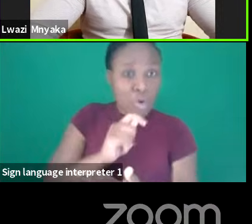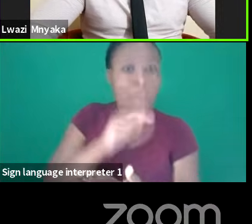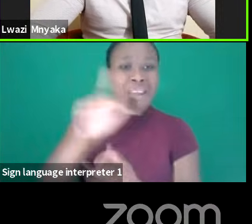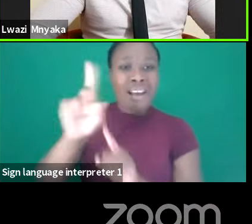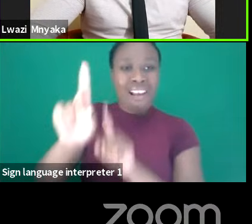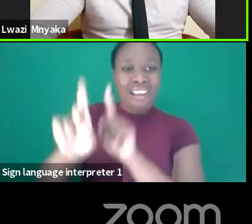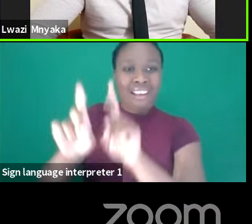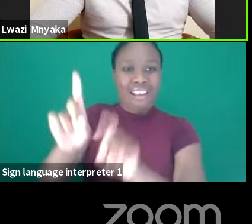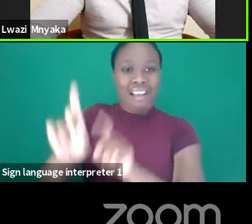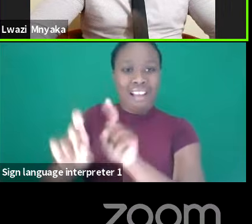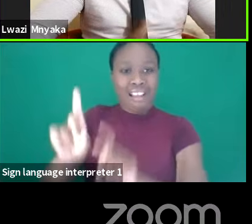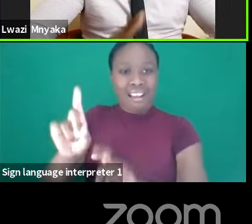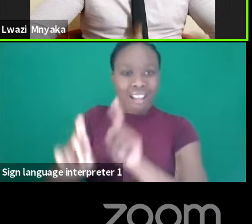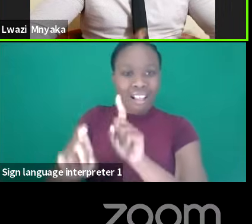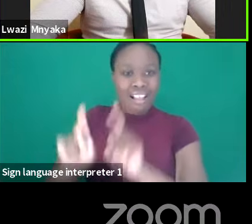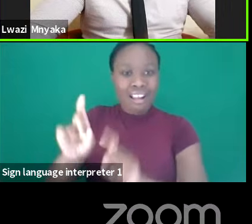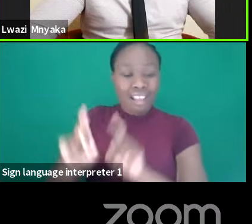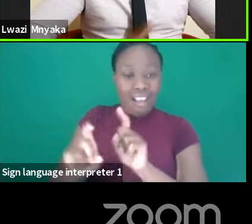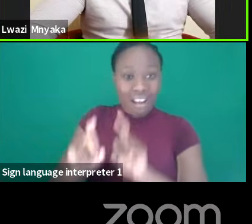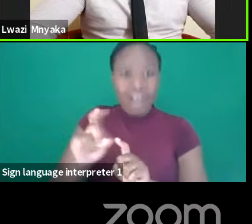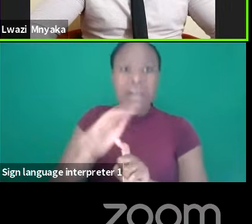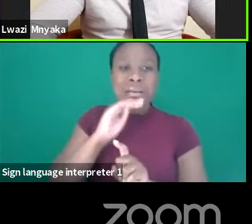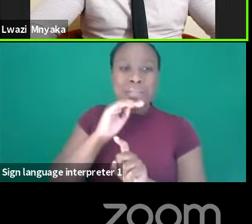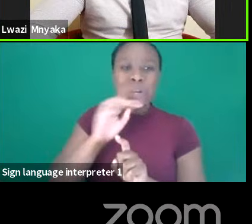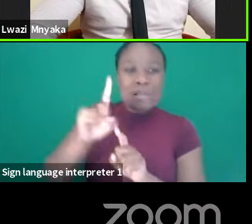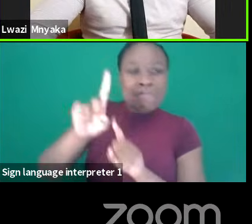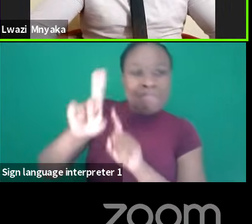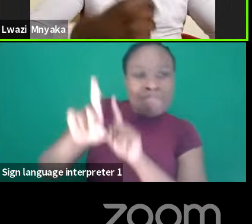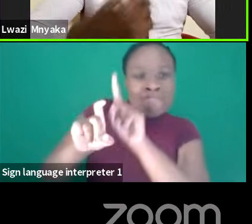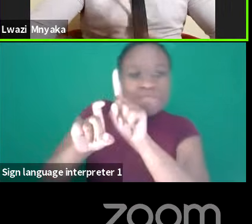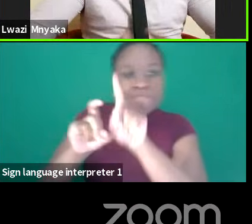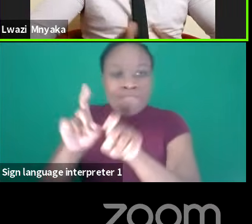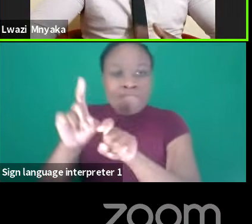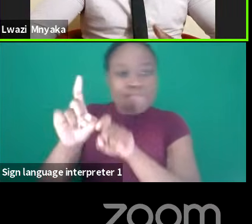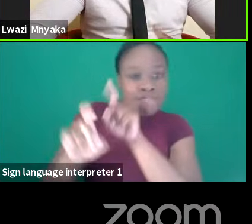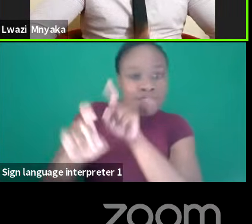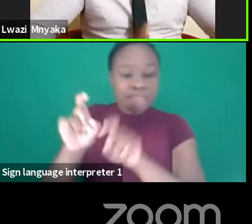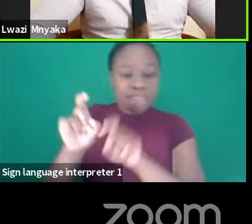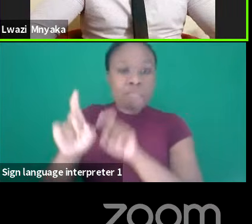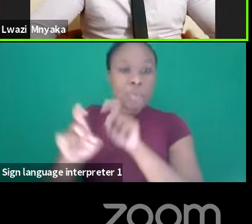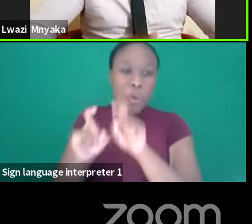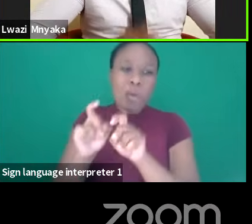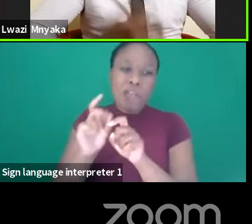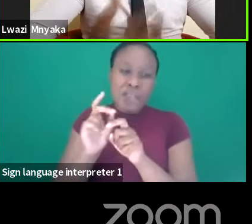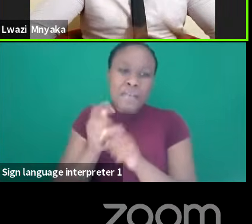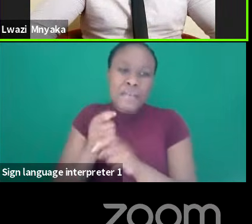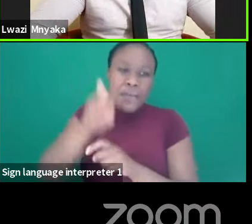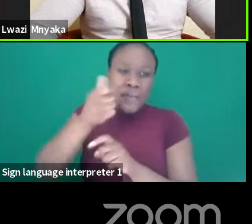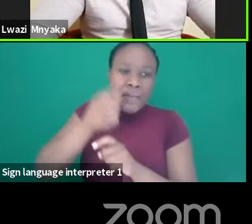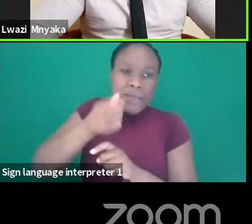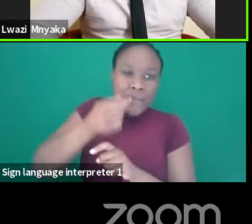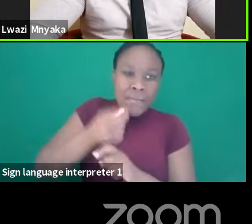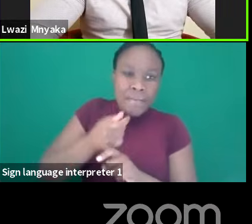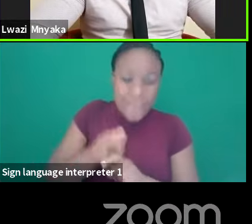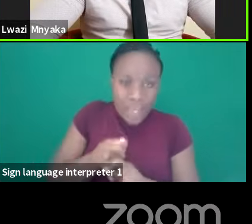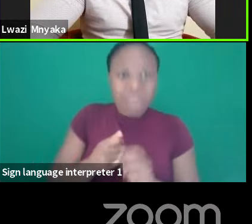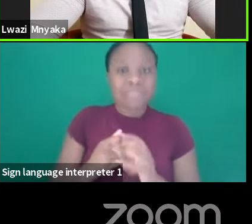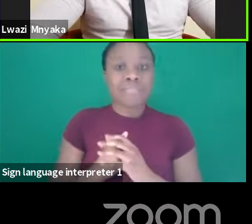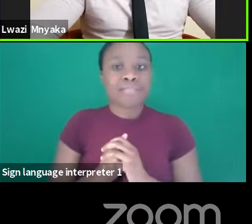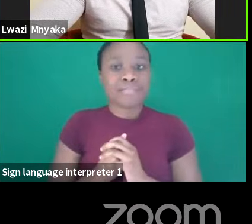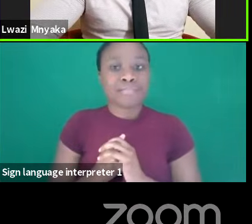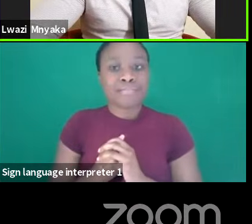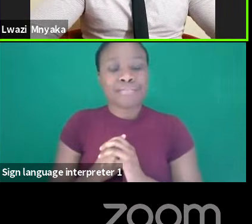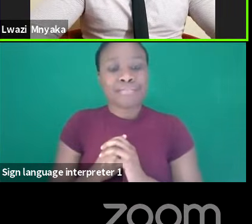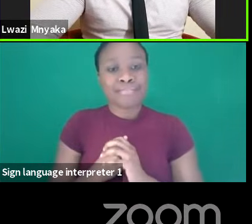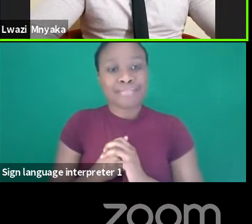person. In fact, that we are talking to the relevant person. So we will ask you a few questions in order to ascertain those facts.